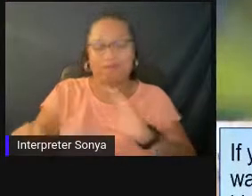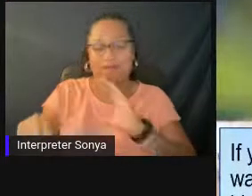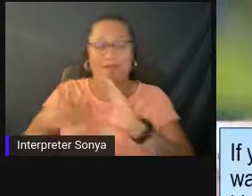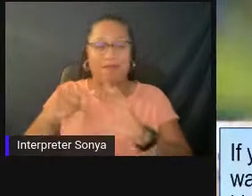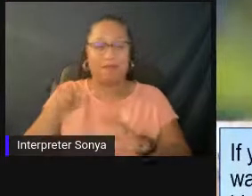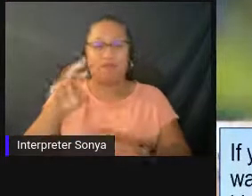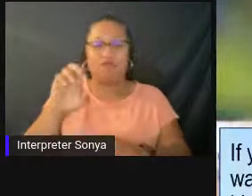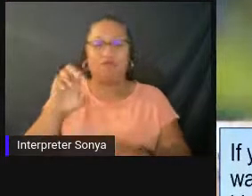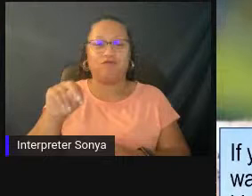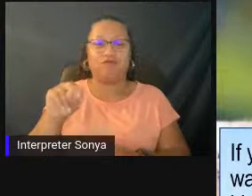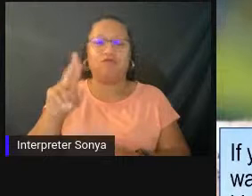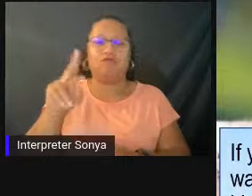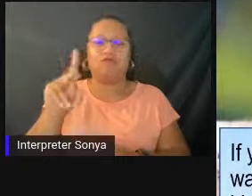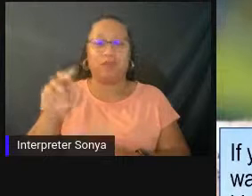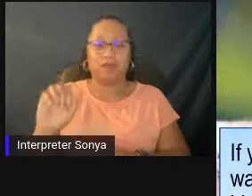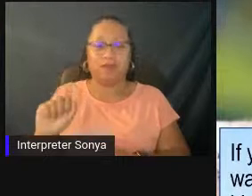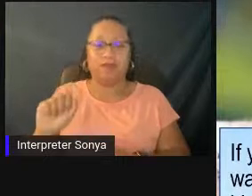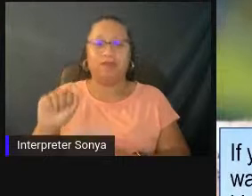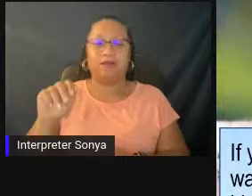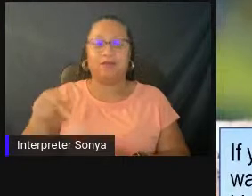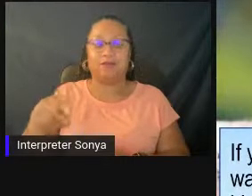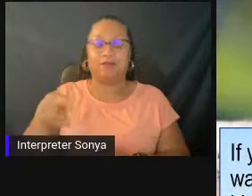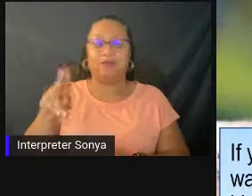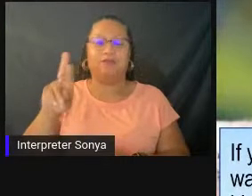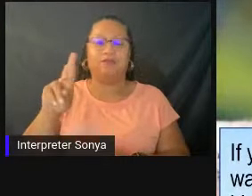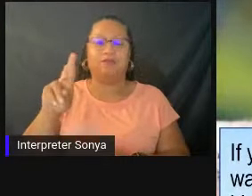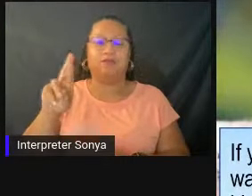Rainica Purametla.